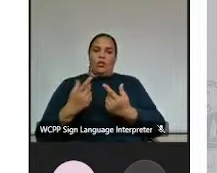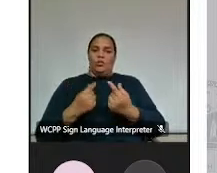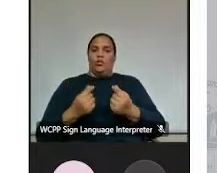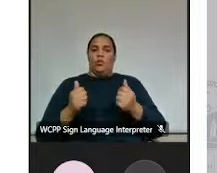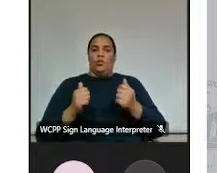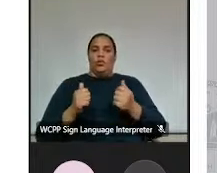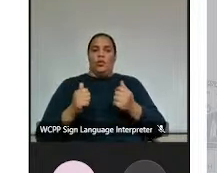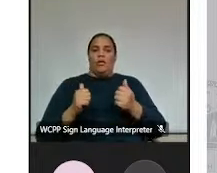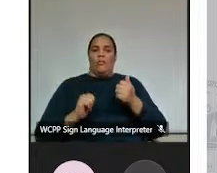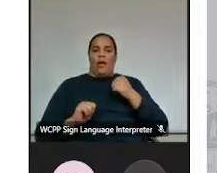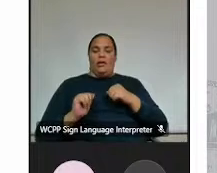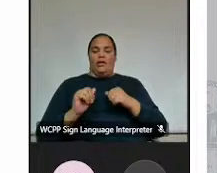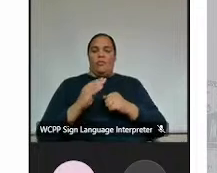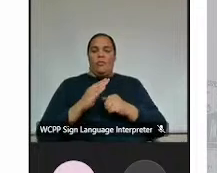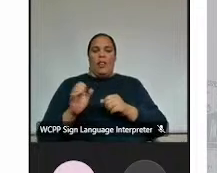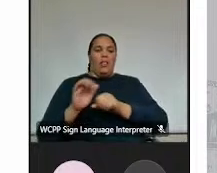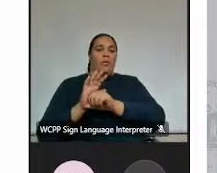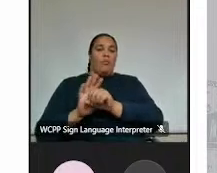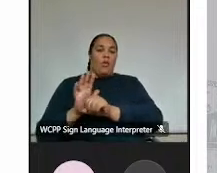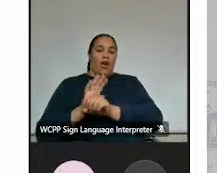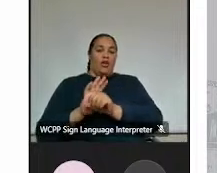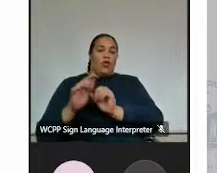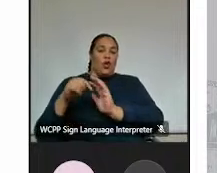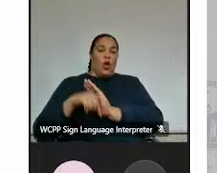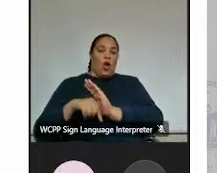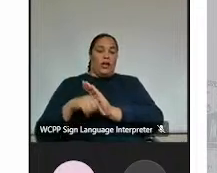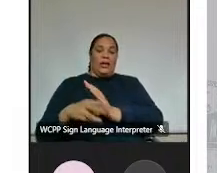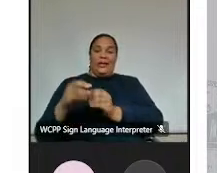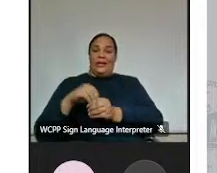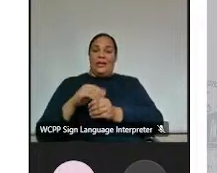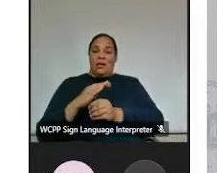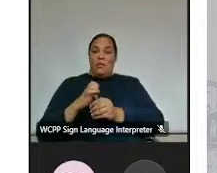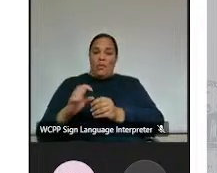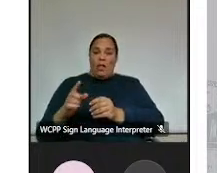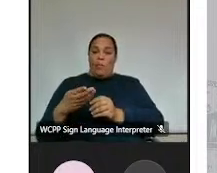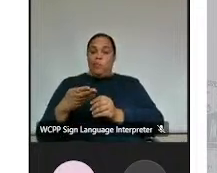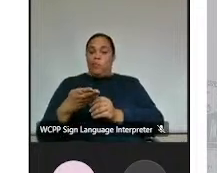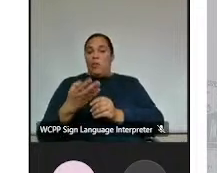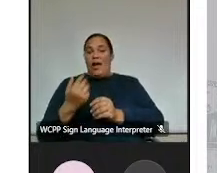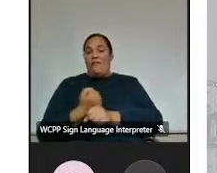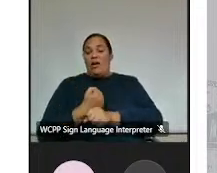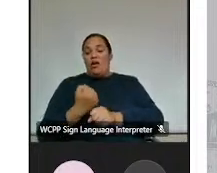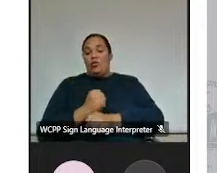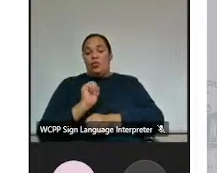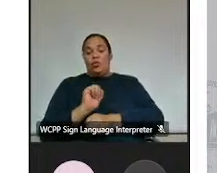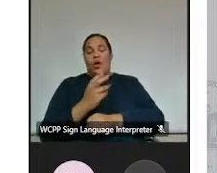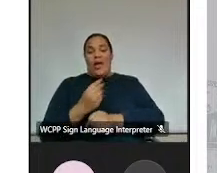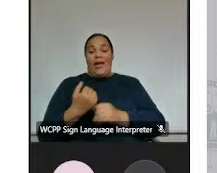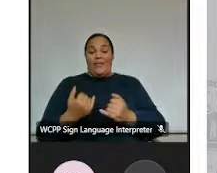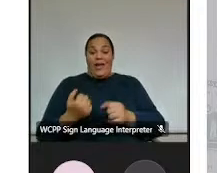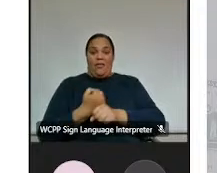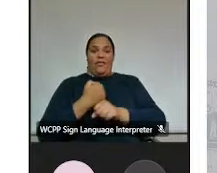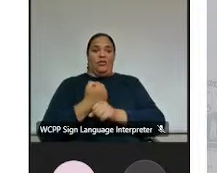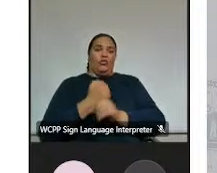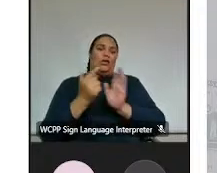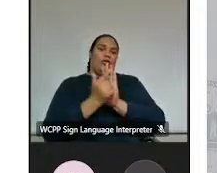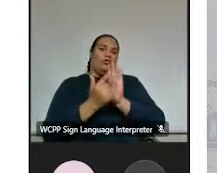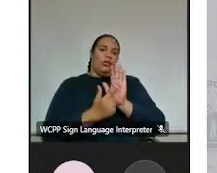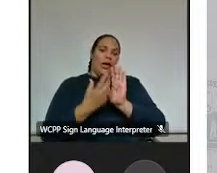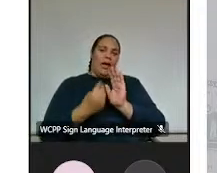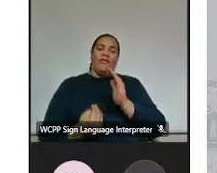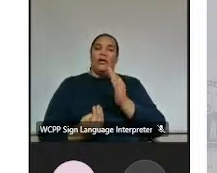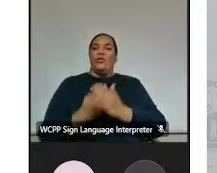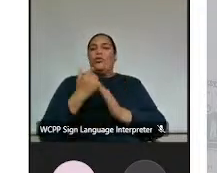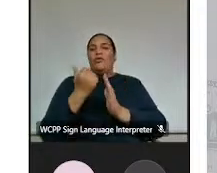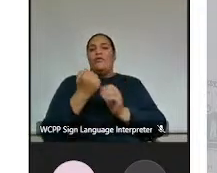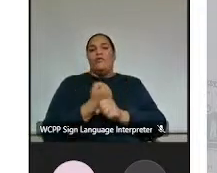bill, some background contents within the bill, existing functions under current legislation, and new